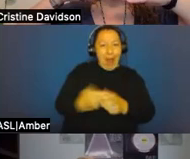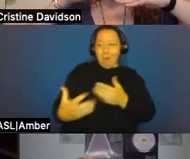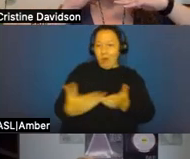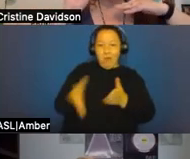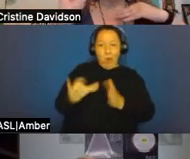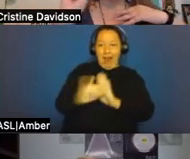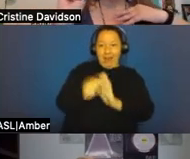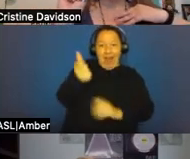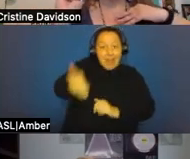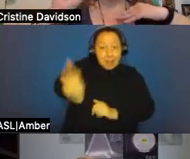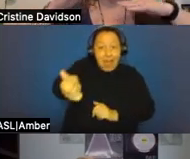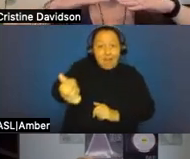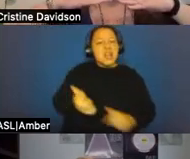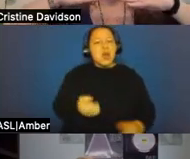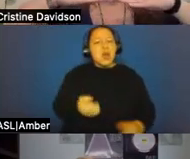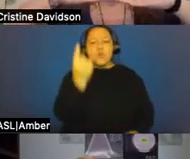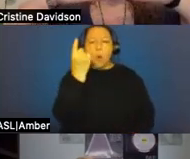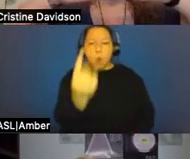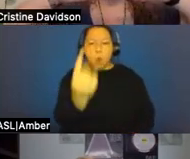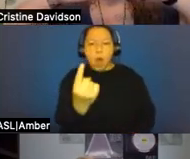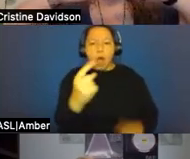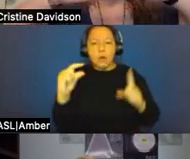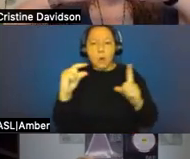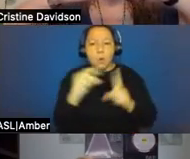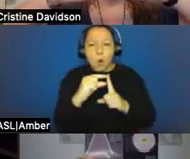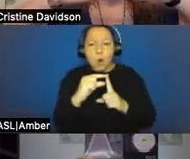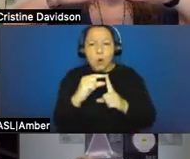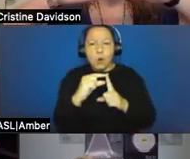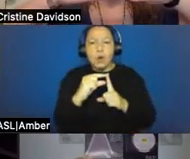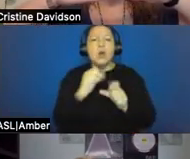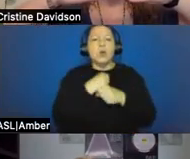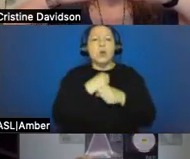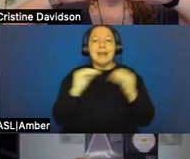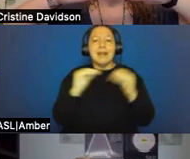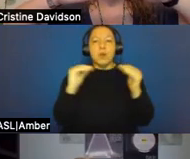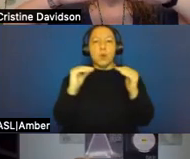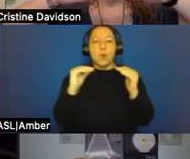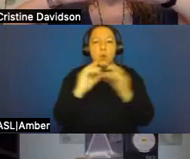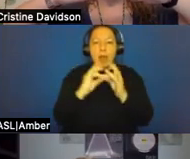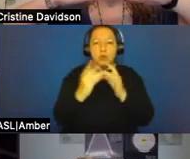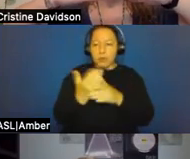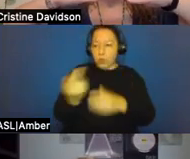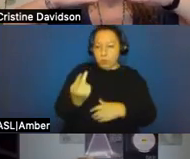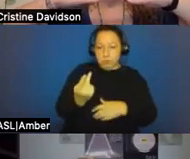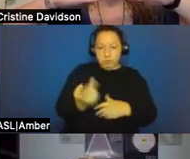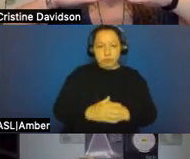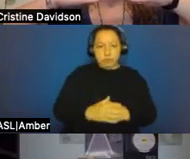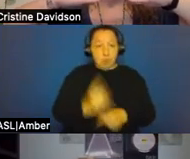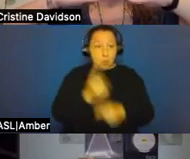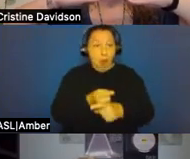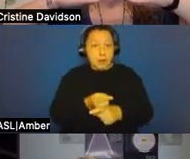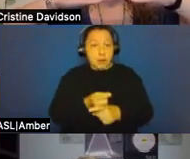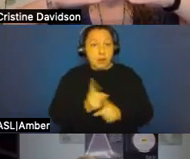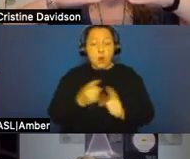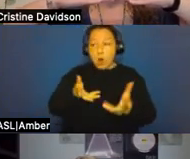that just that one word alone levels the relationship out a little bit, right? When you're talking with them and building